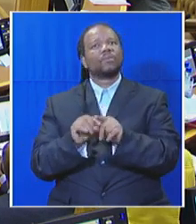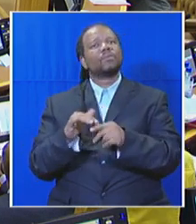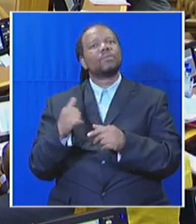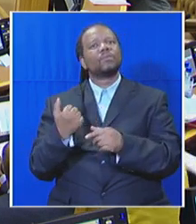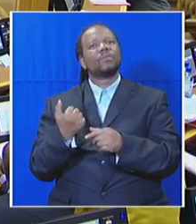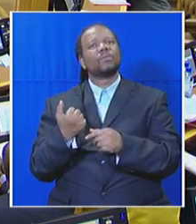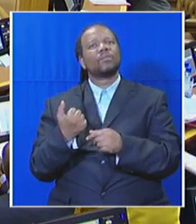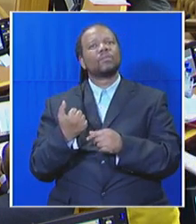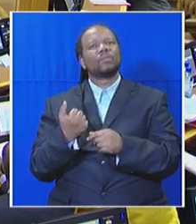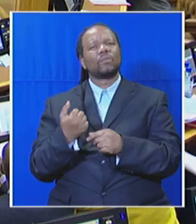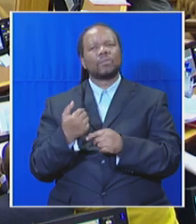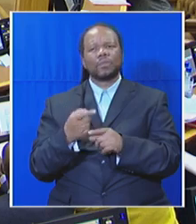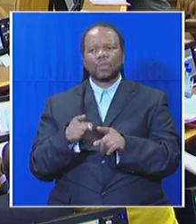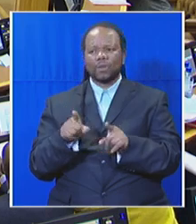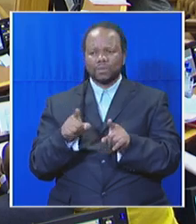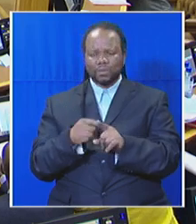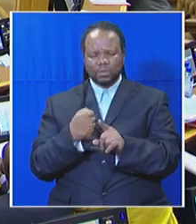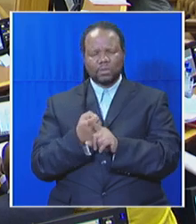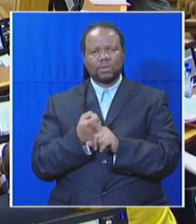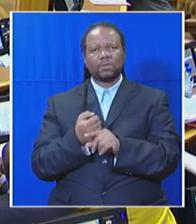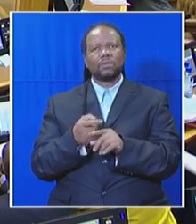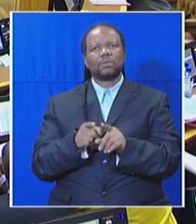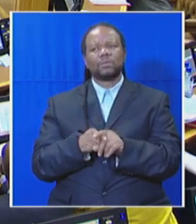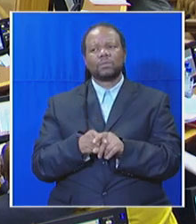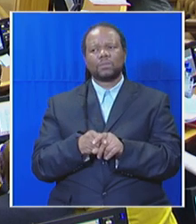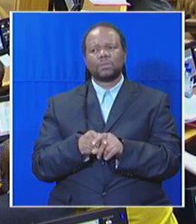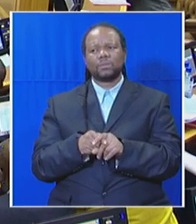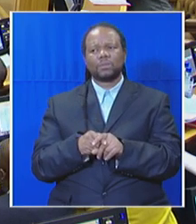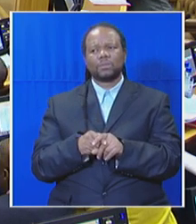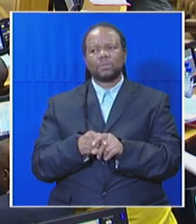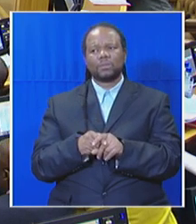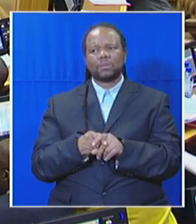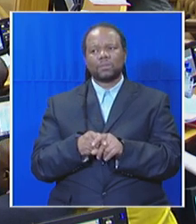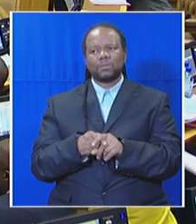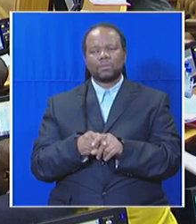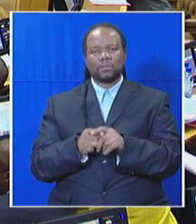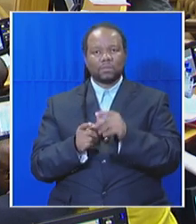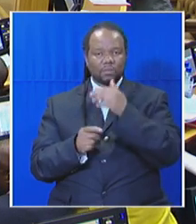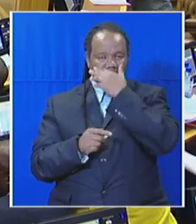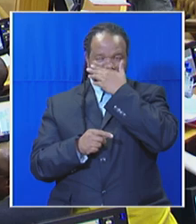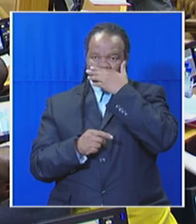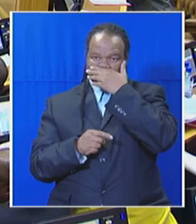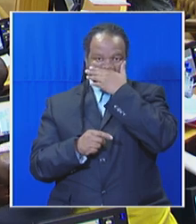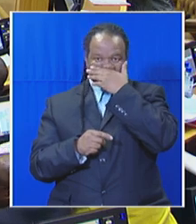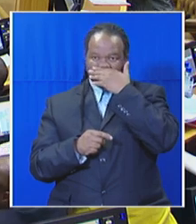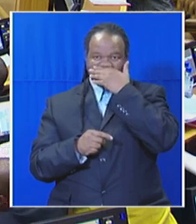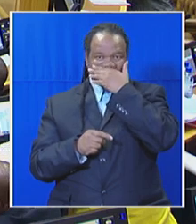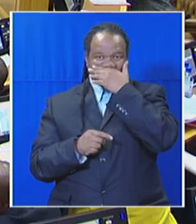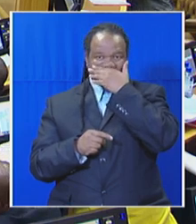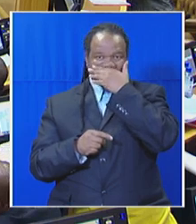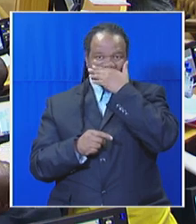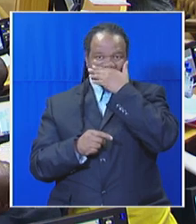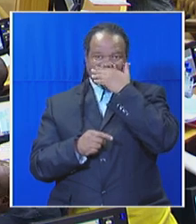tlhakisetso hore na mookamedi wa naha Ntate Zuma o patala